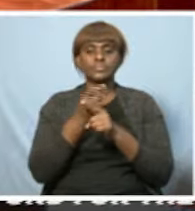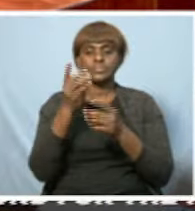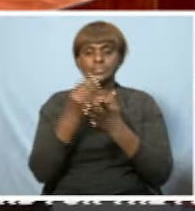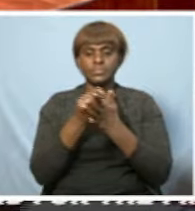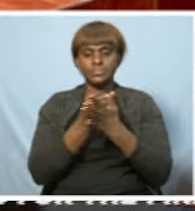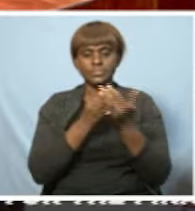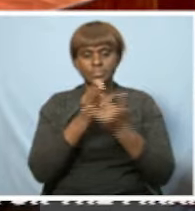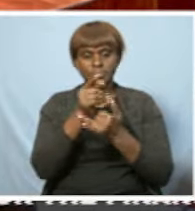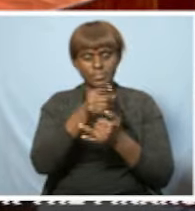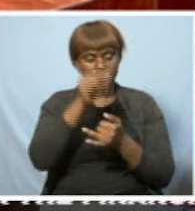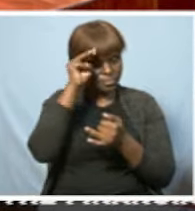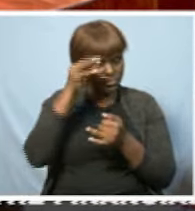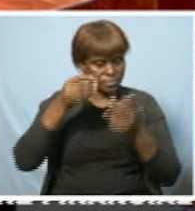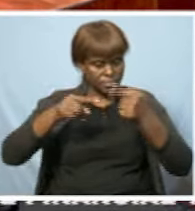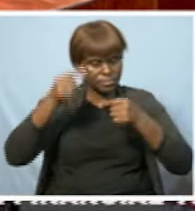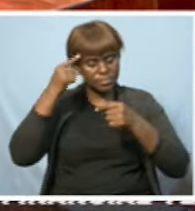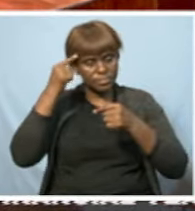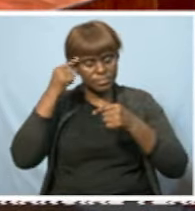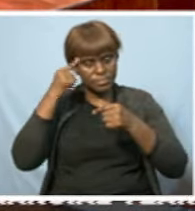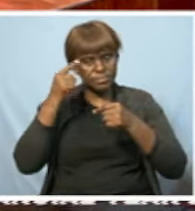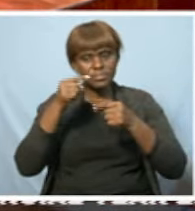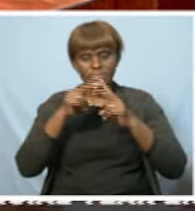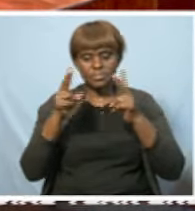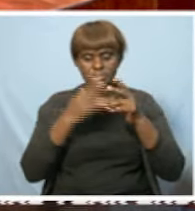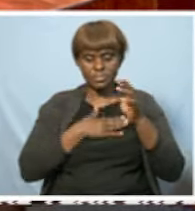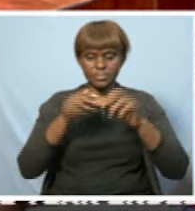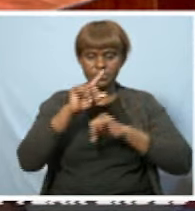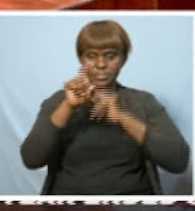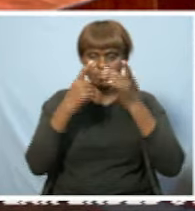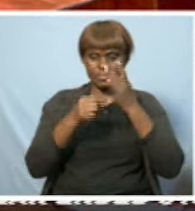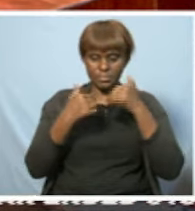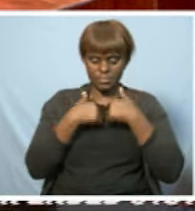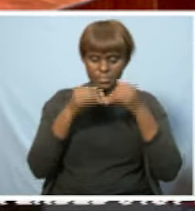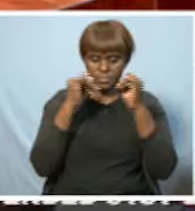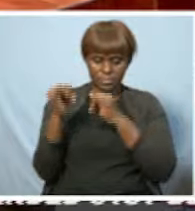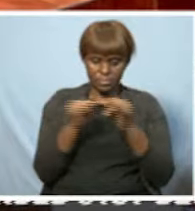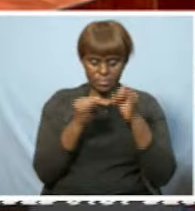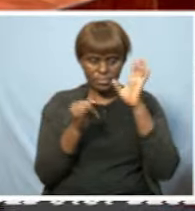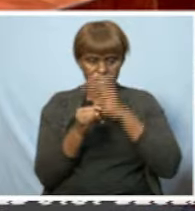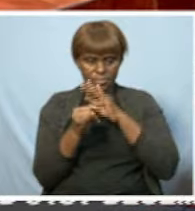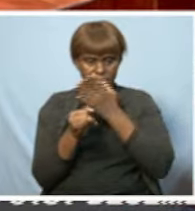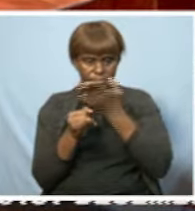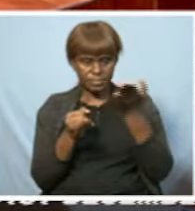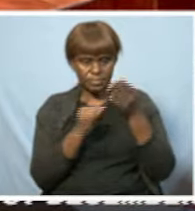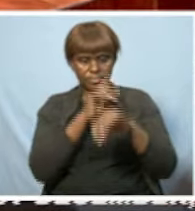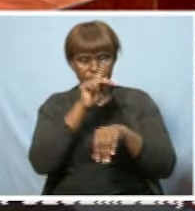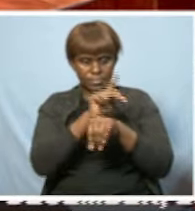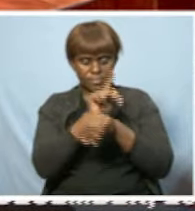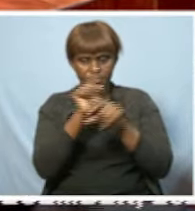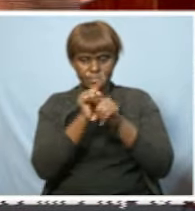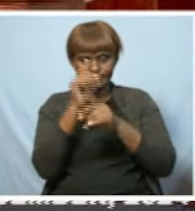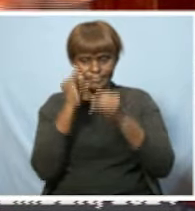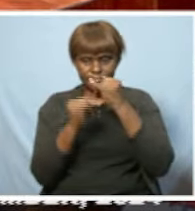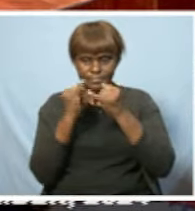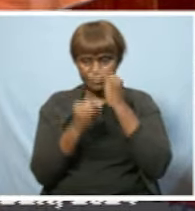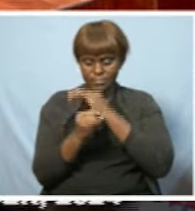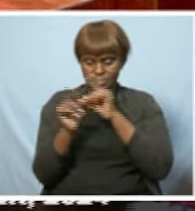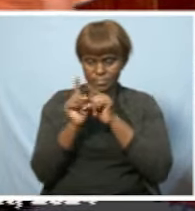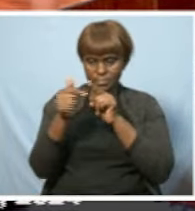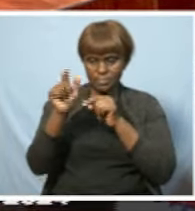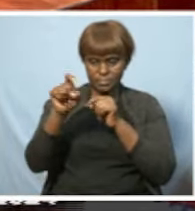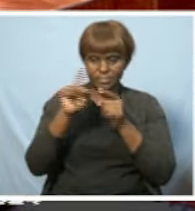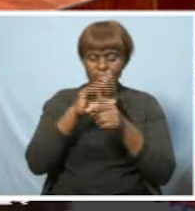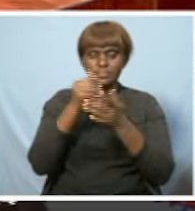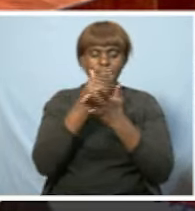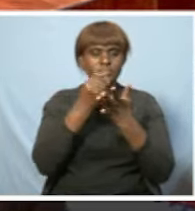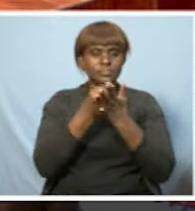through the Ministry of Local Government. So my question is, have you implemented all projects and they are complete and you need the funding